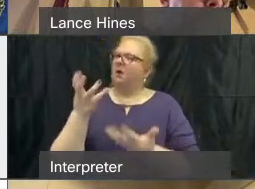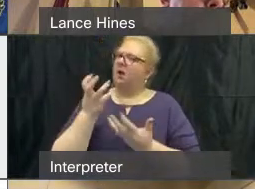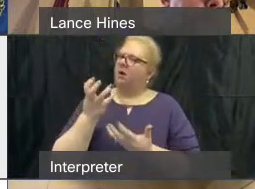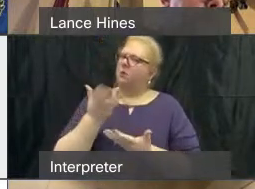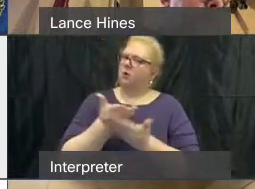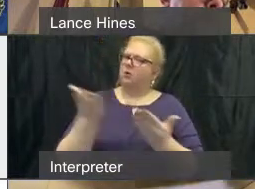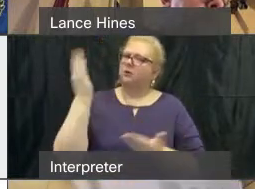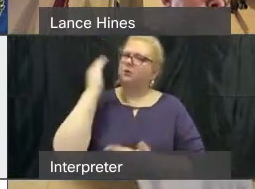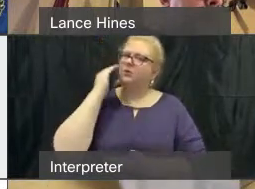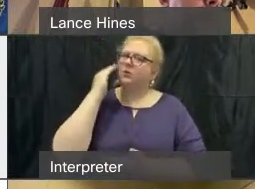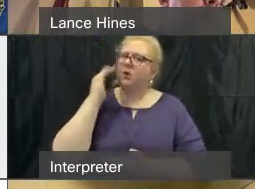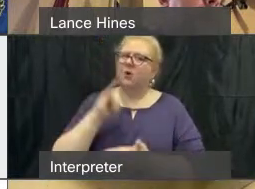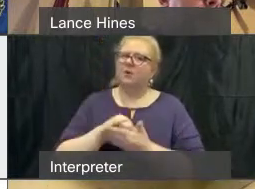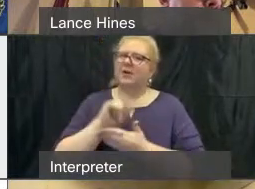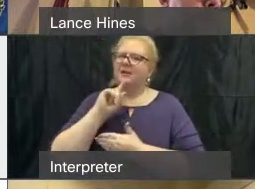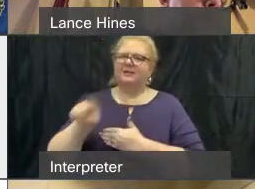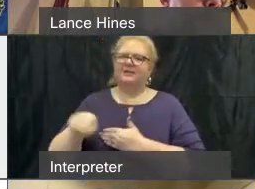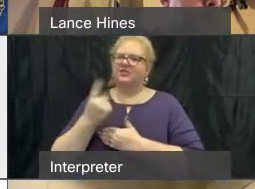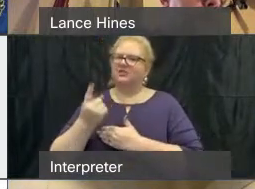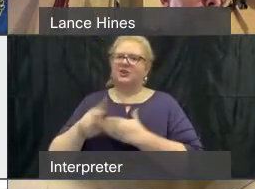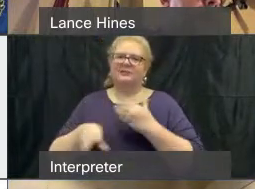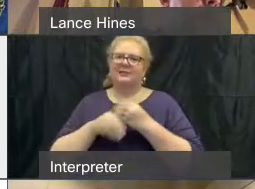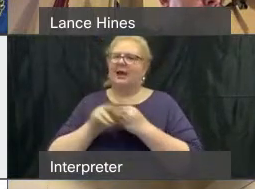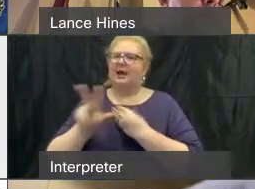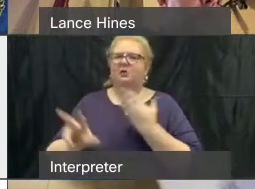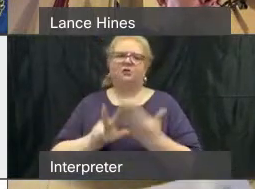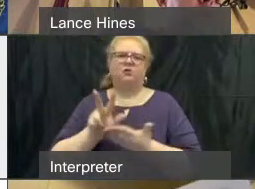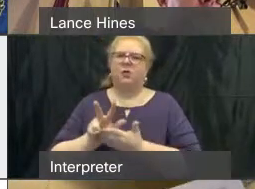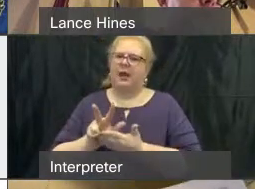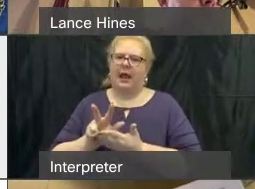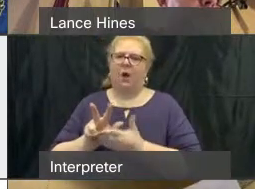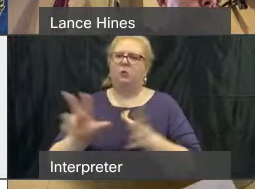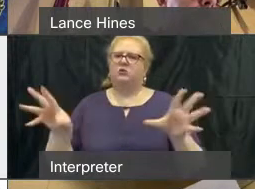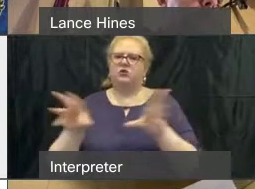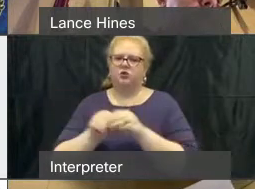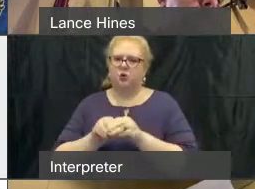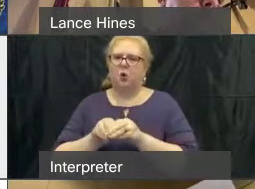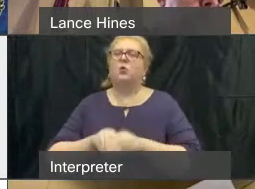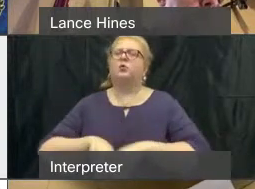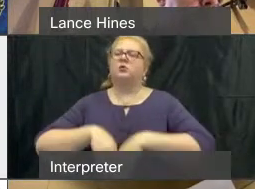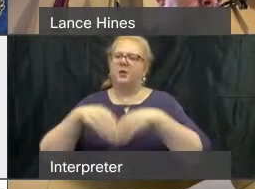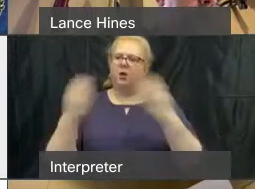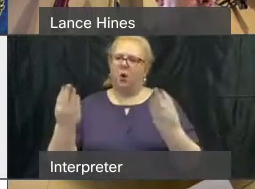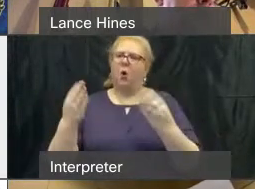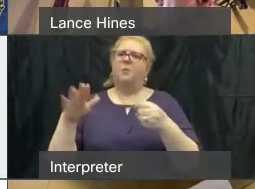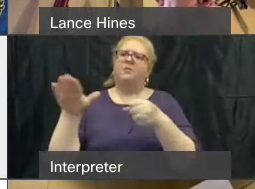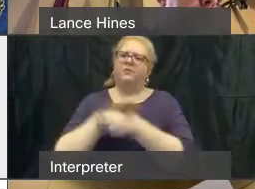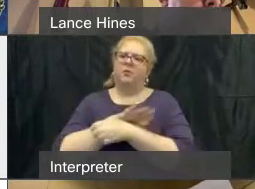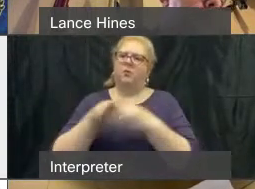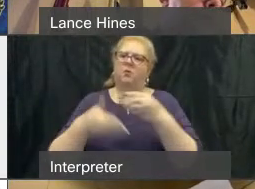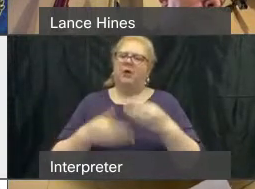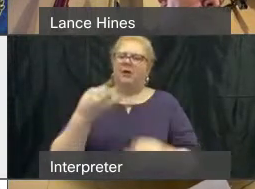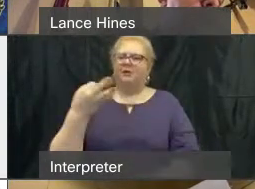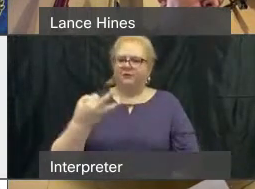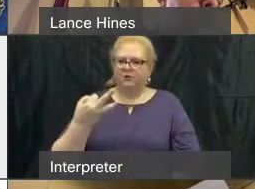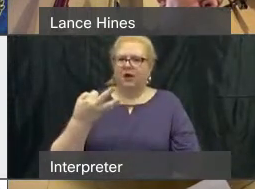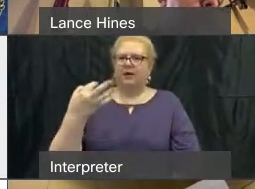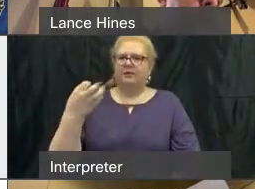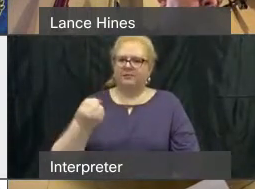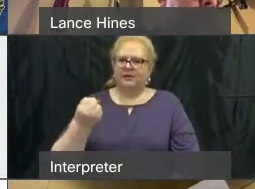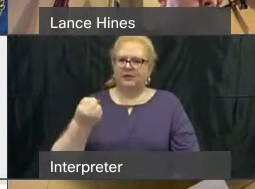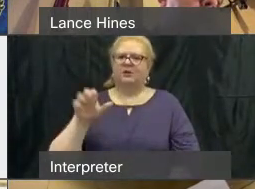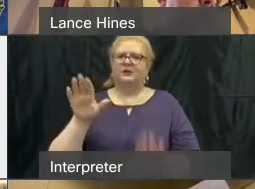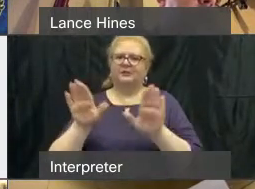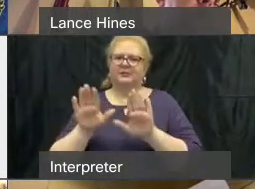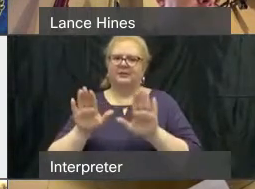just having three more hours of operation. They're open on Friday, Saturday, and Sunday. Yes, ma'am.